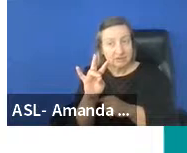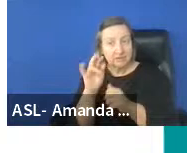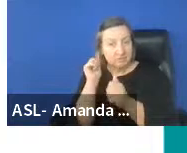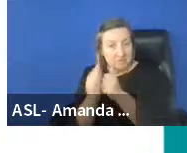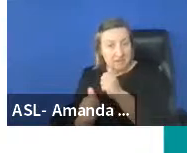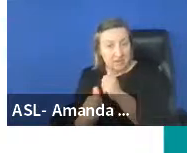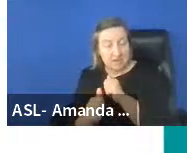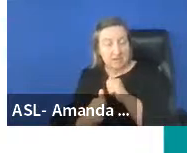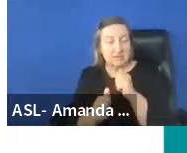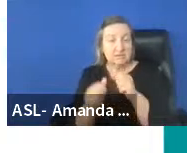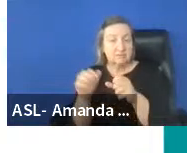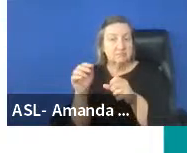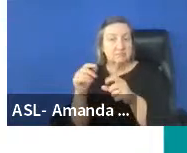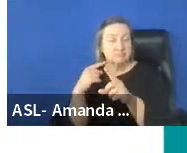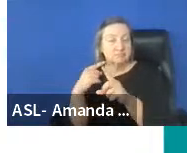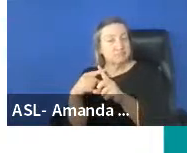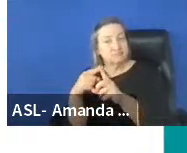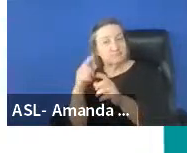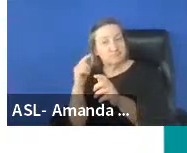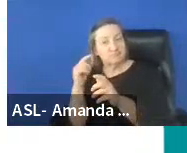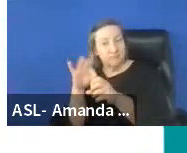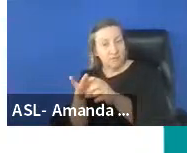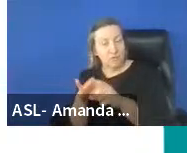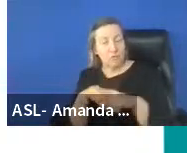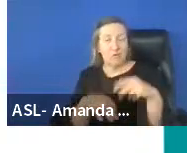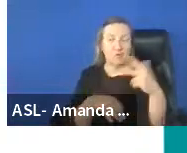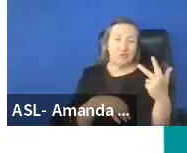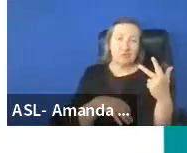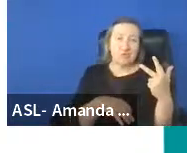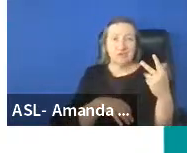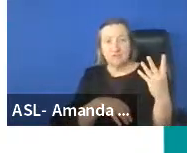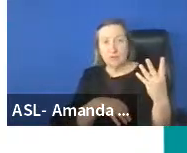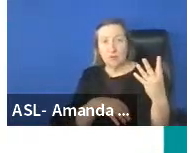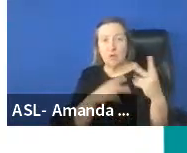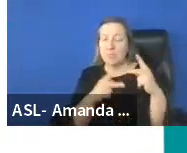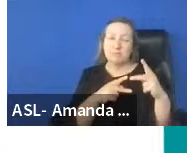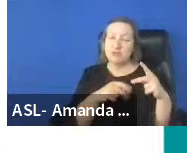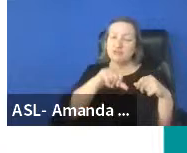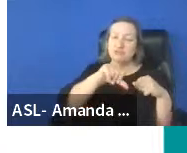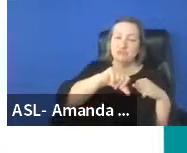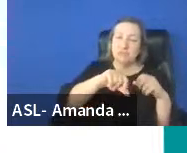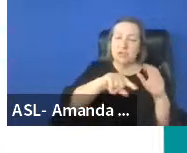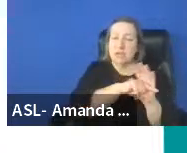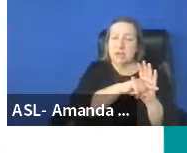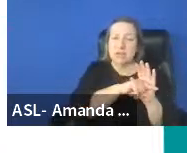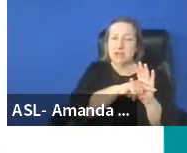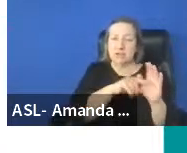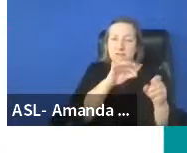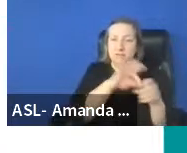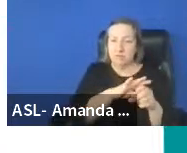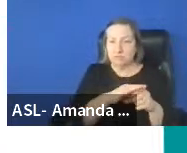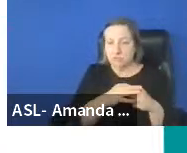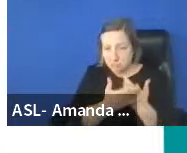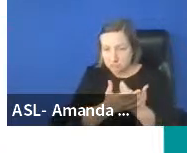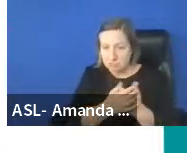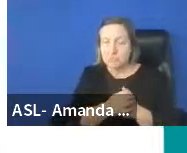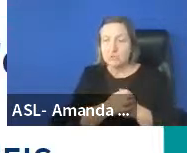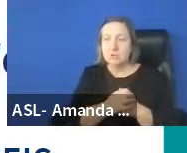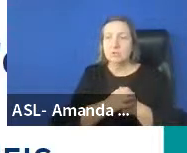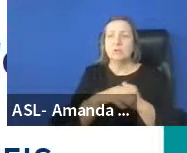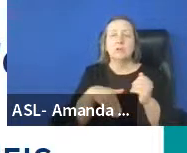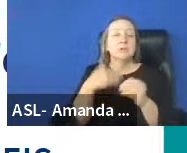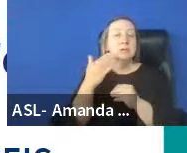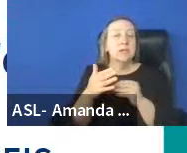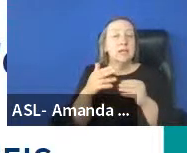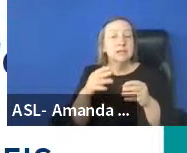47 positive votes against 3 or 4 negative votes. So let's go to the